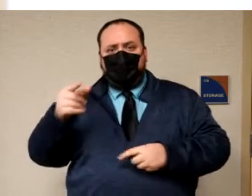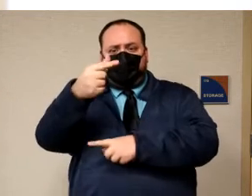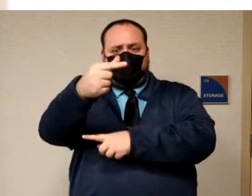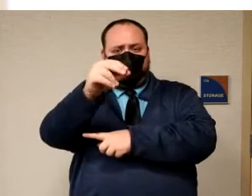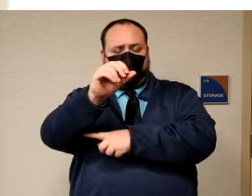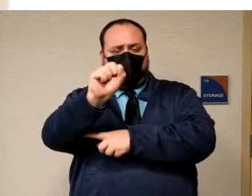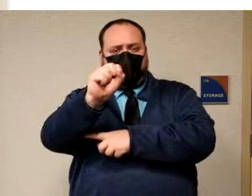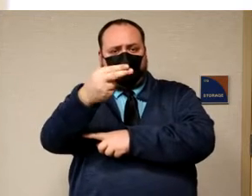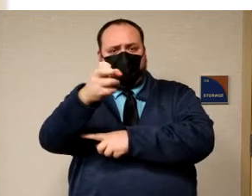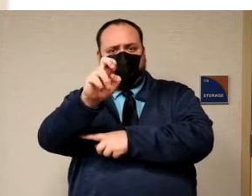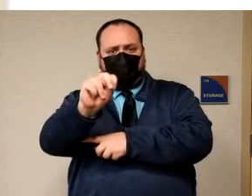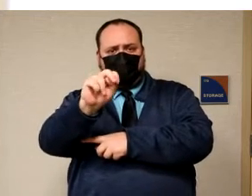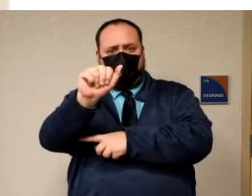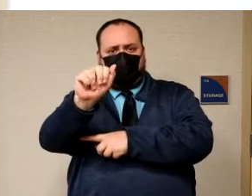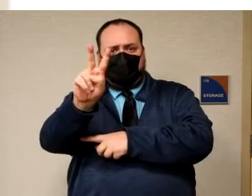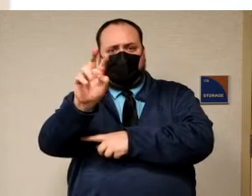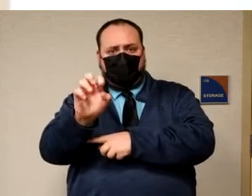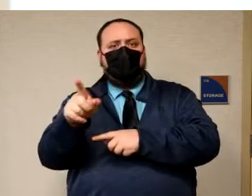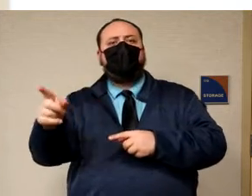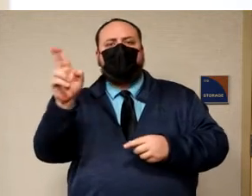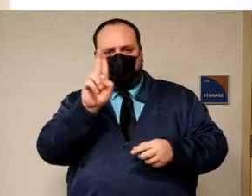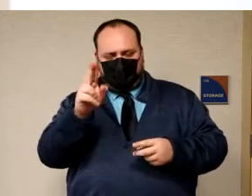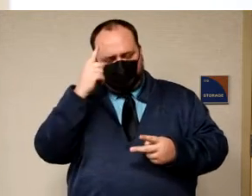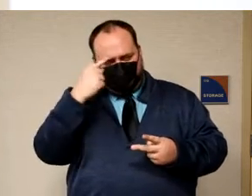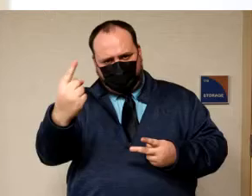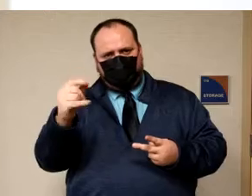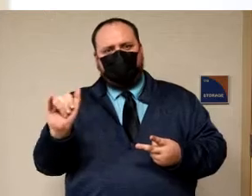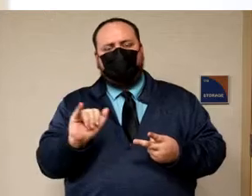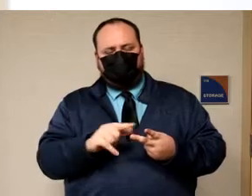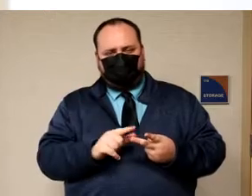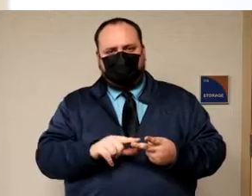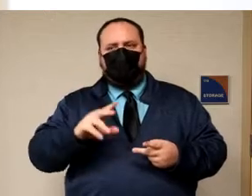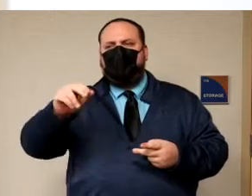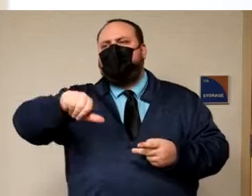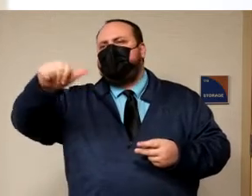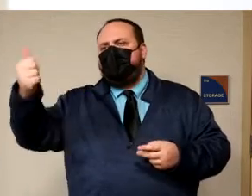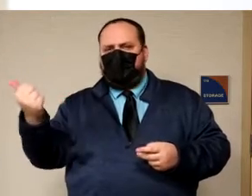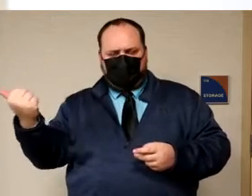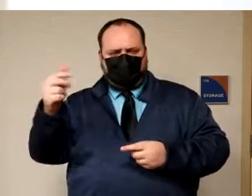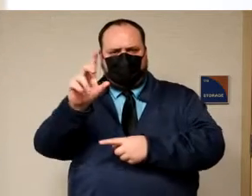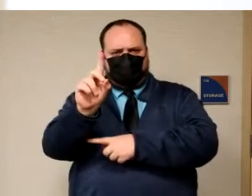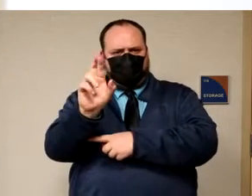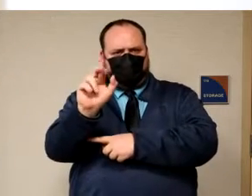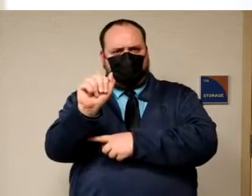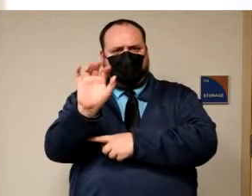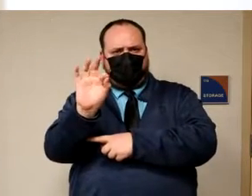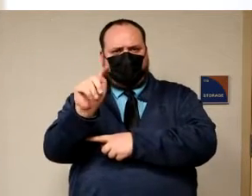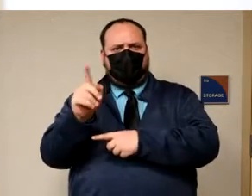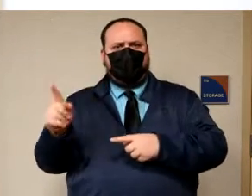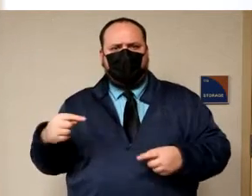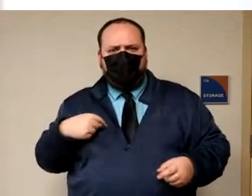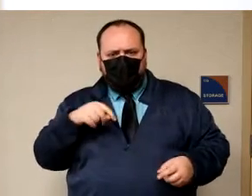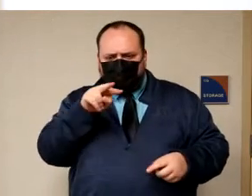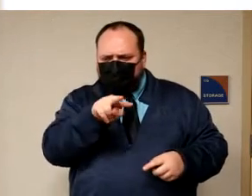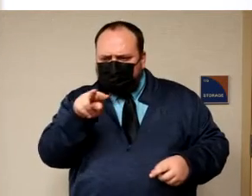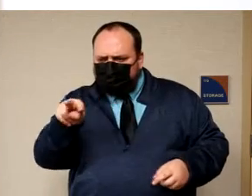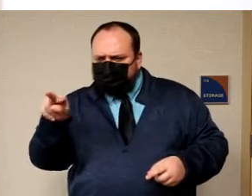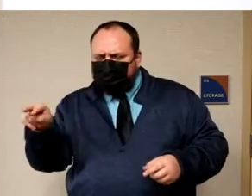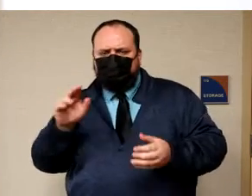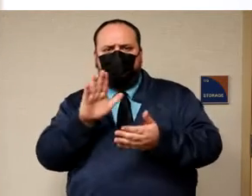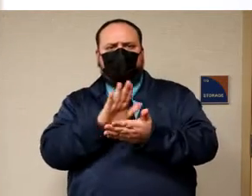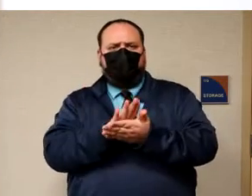as one. We tried to, I believe in one of the drafts, I looked at school